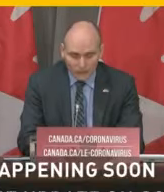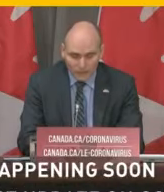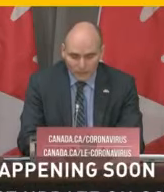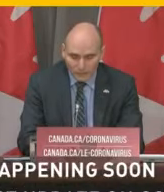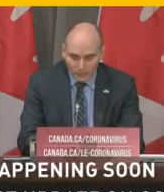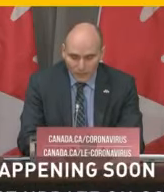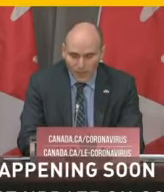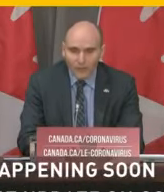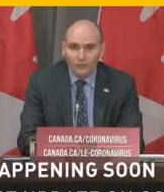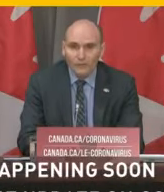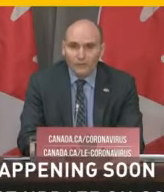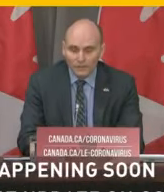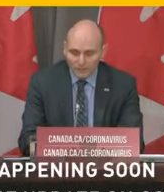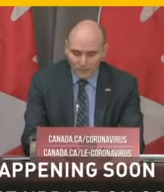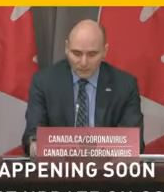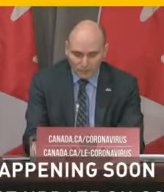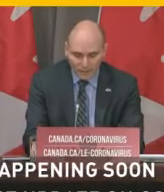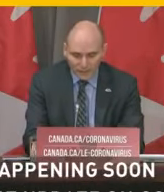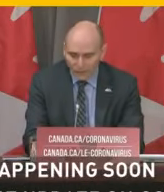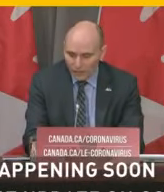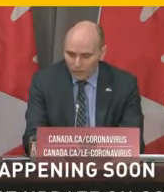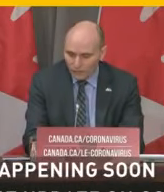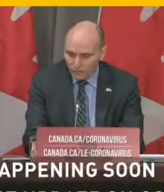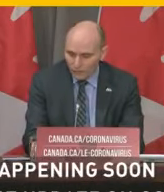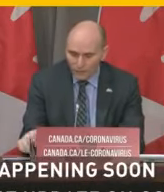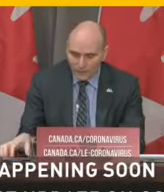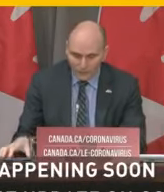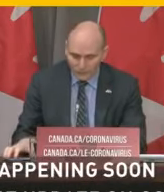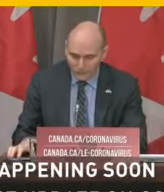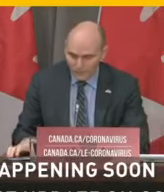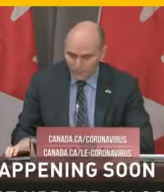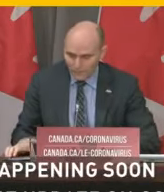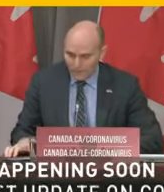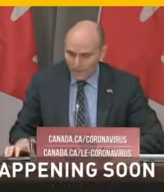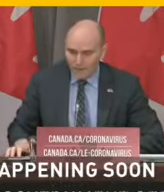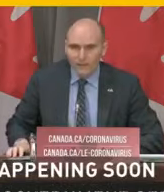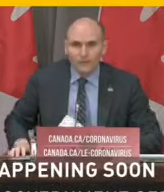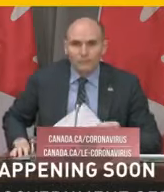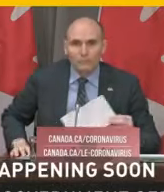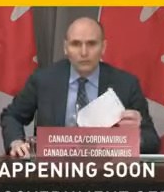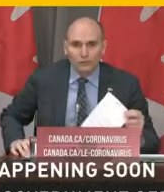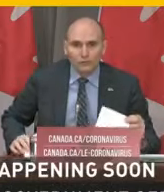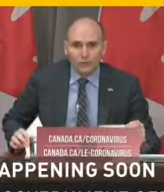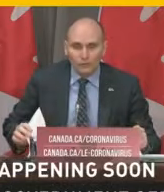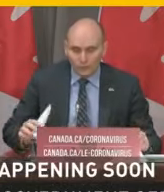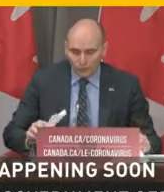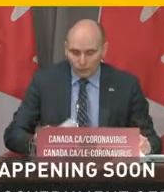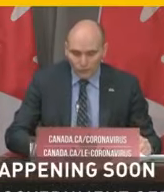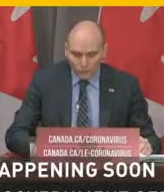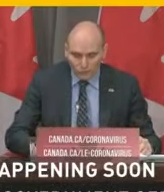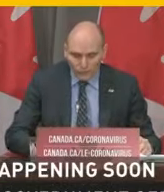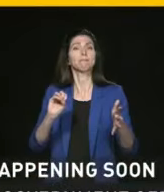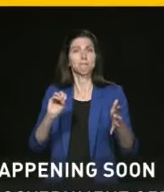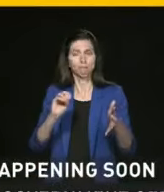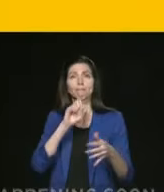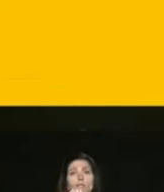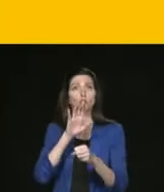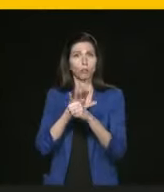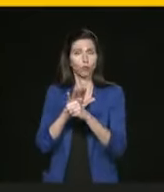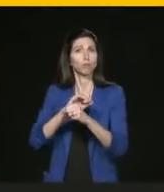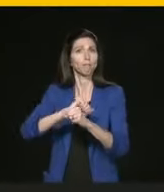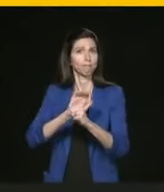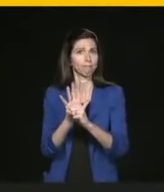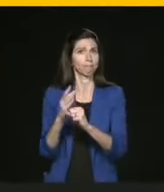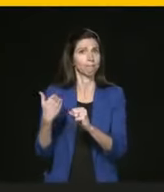507,000 people with 6% confirmed cases. Bonjour tout le monde. Au nom de la docteure Tam,